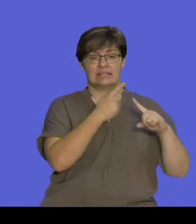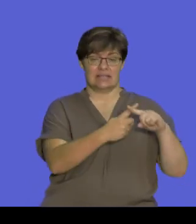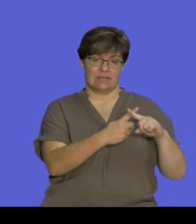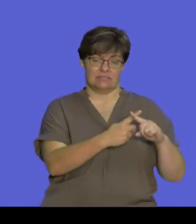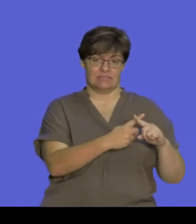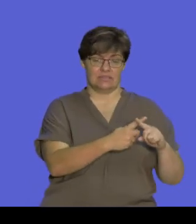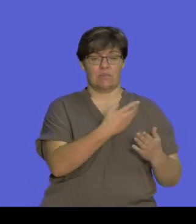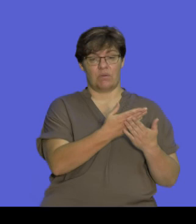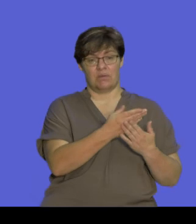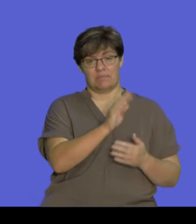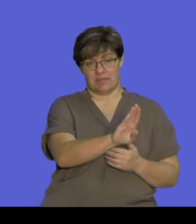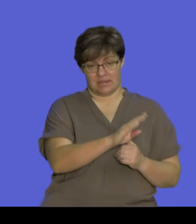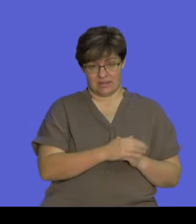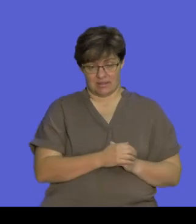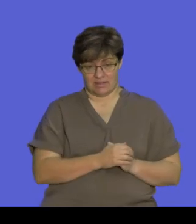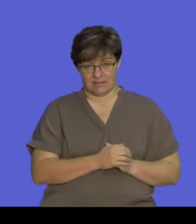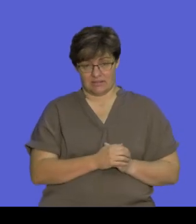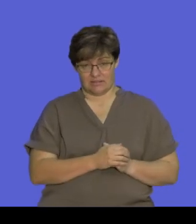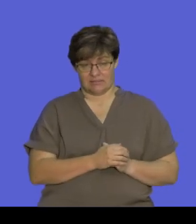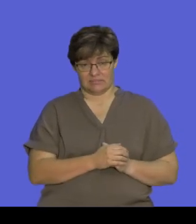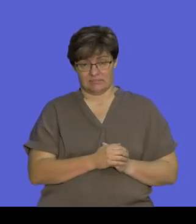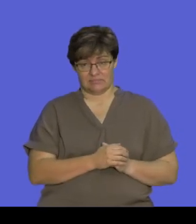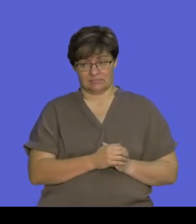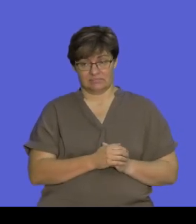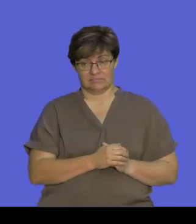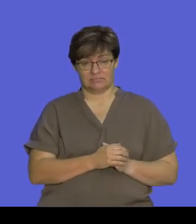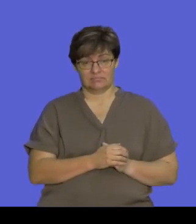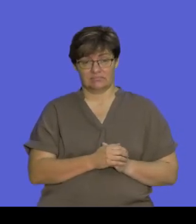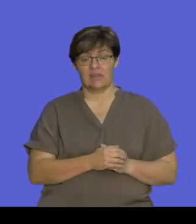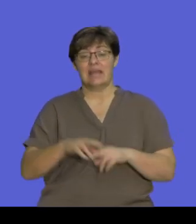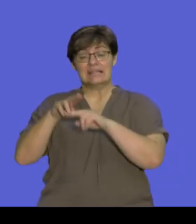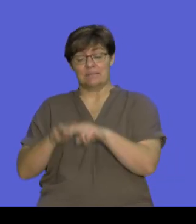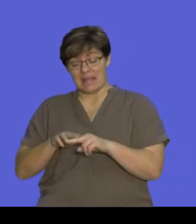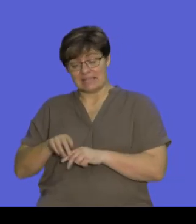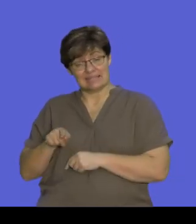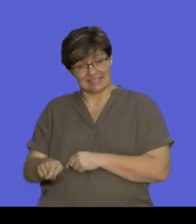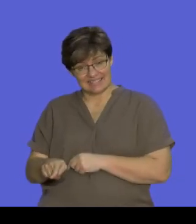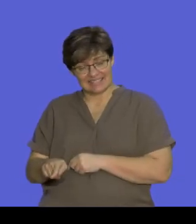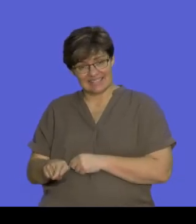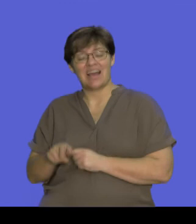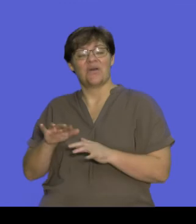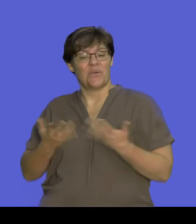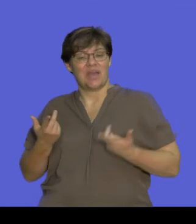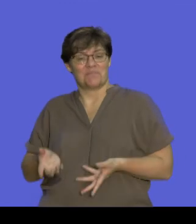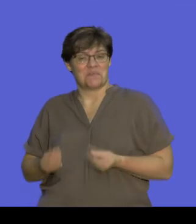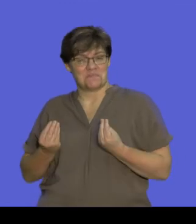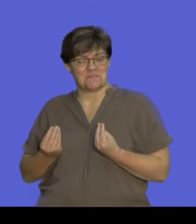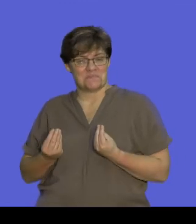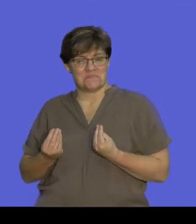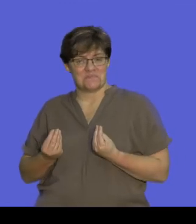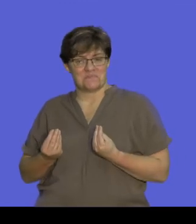probability of B. And for dependent events, remember, that's where we get no replacement.